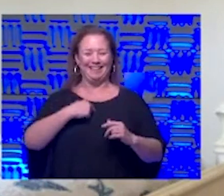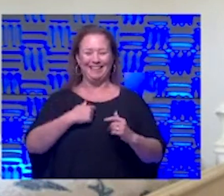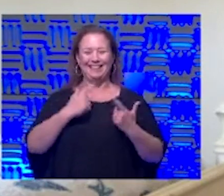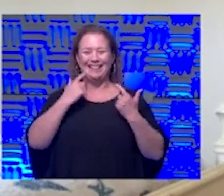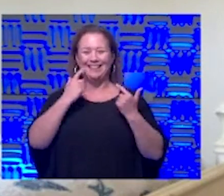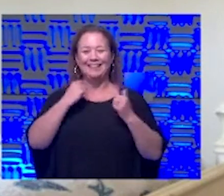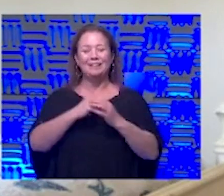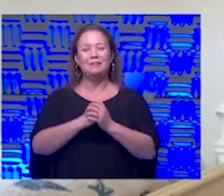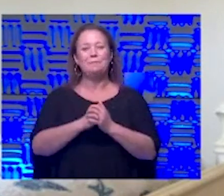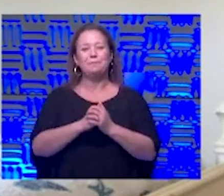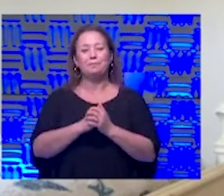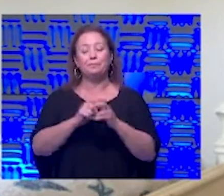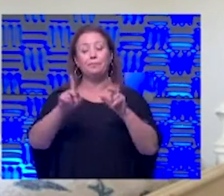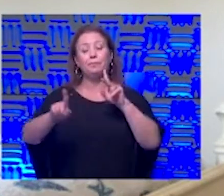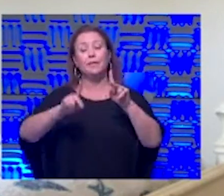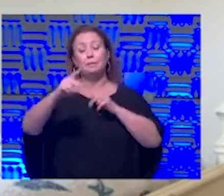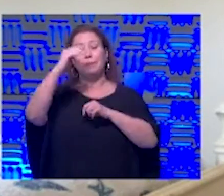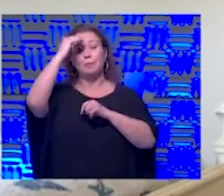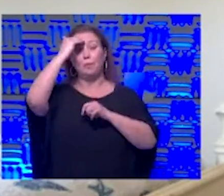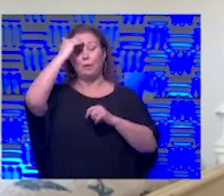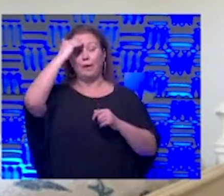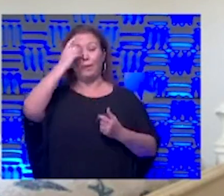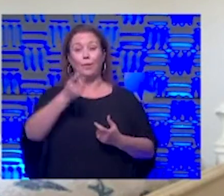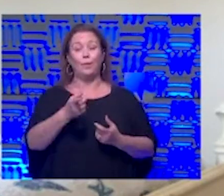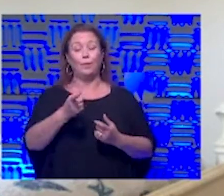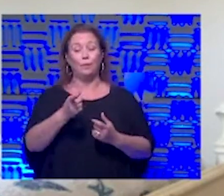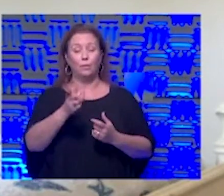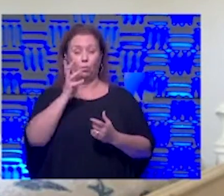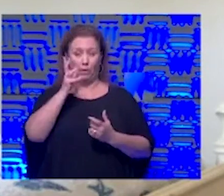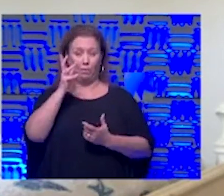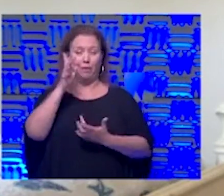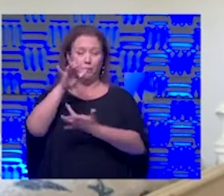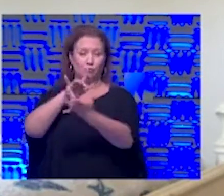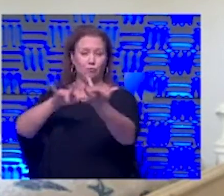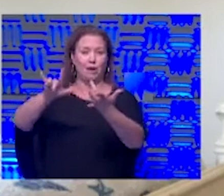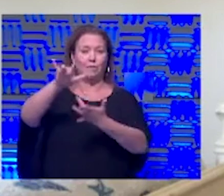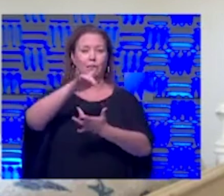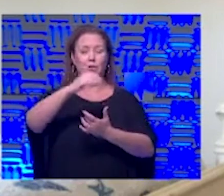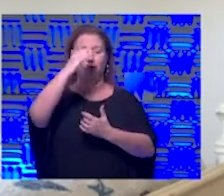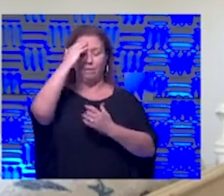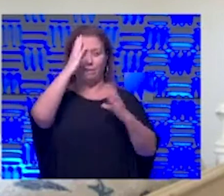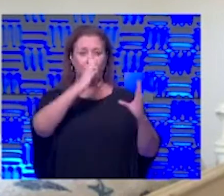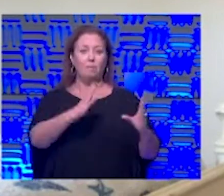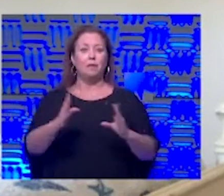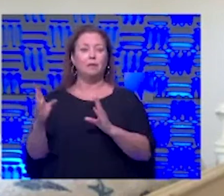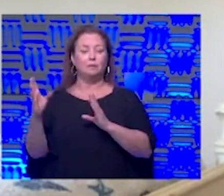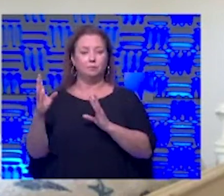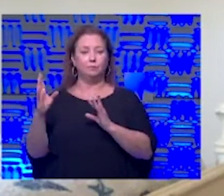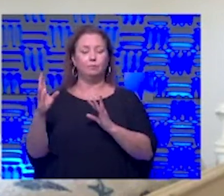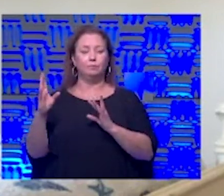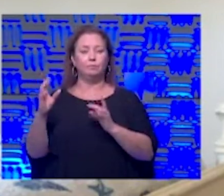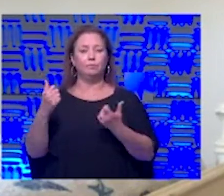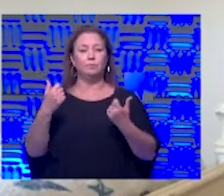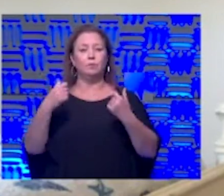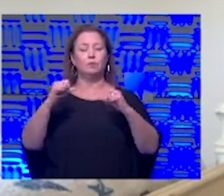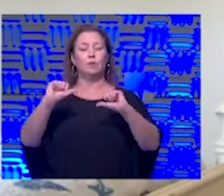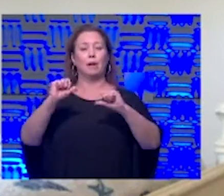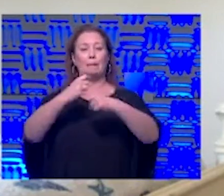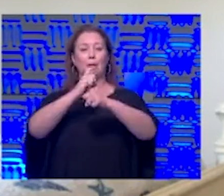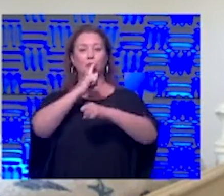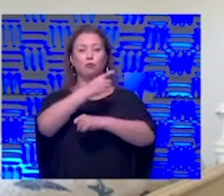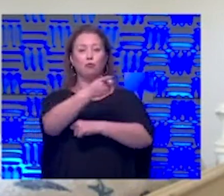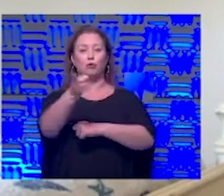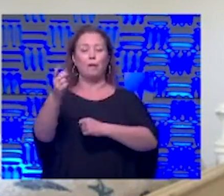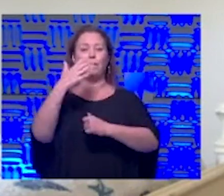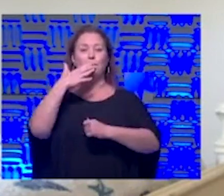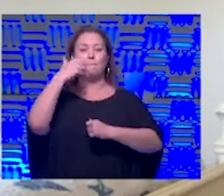people we know that they're going to be traveling. We know that there are plans. We are trying to set you up with the